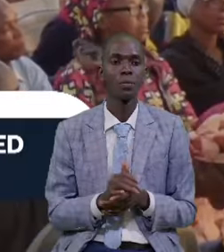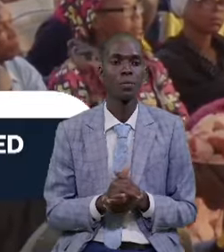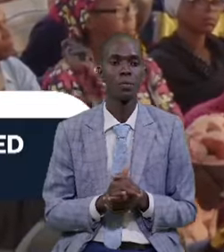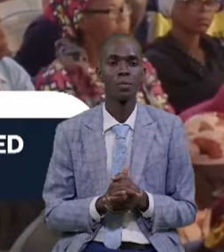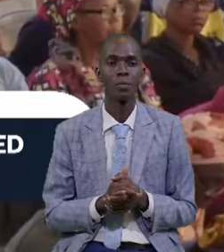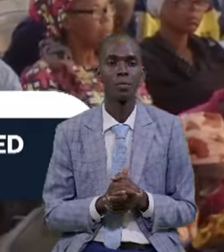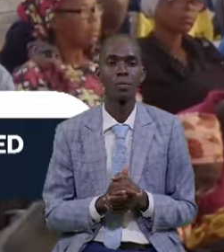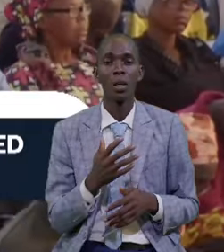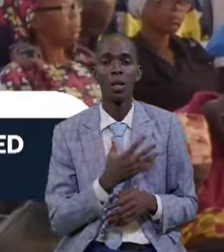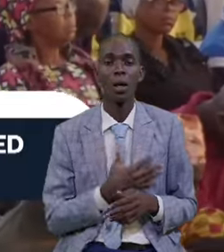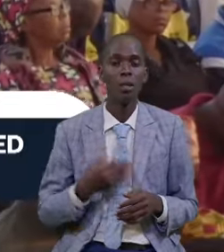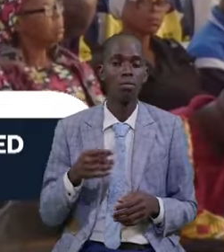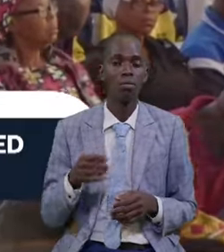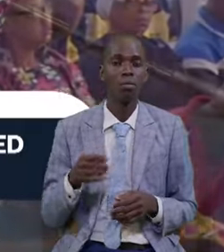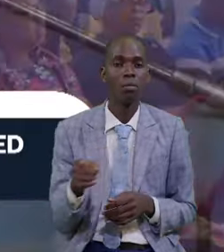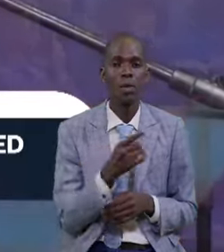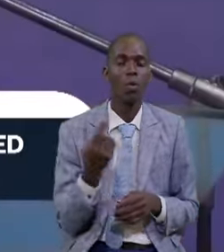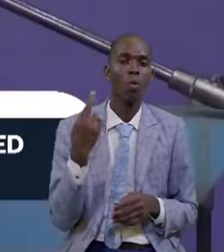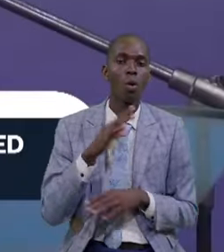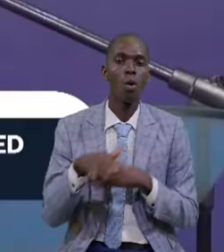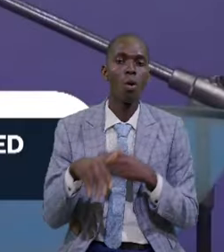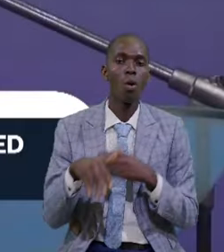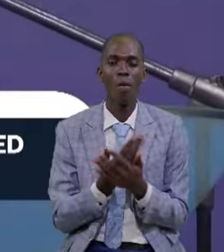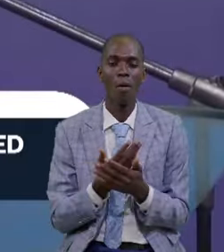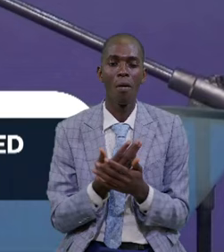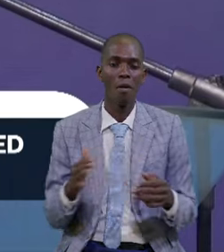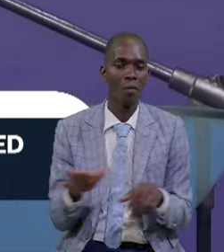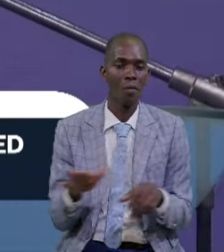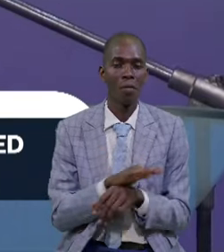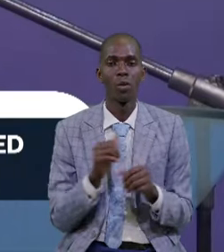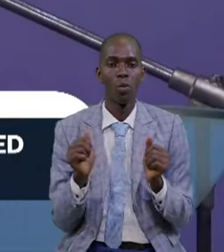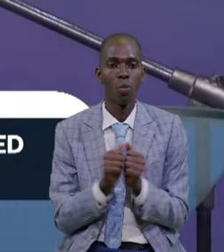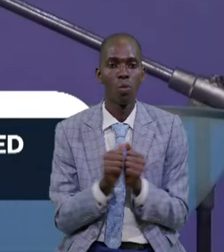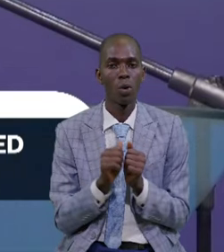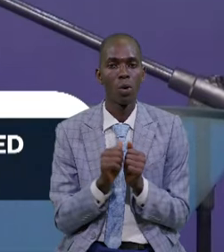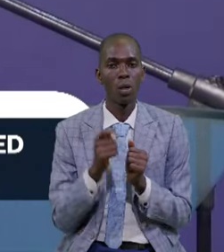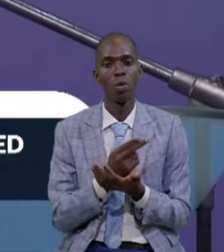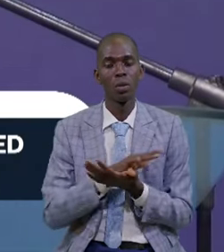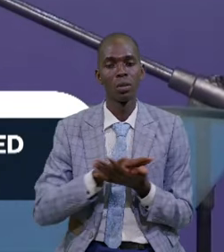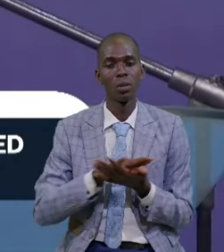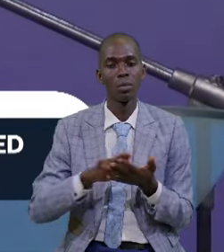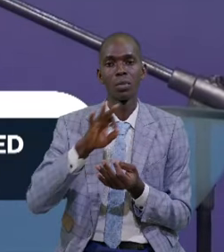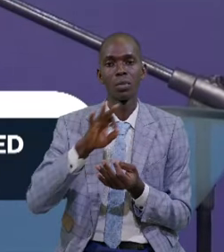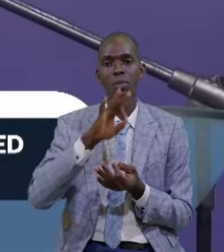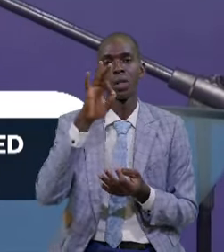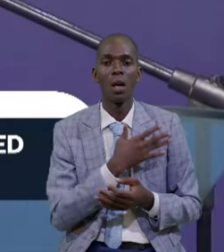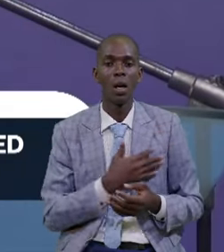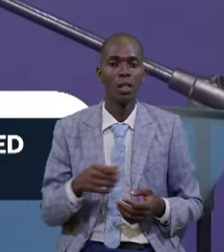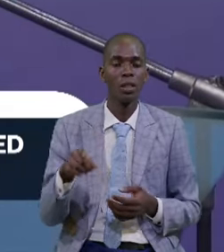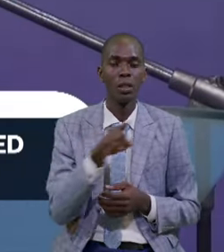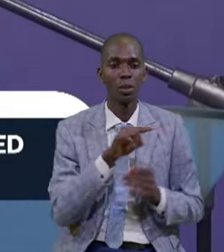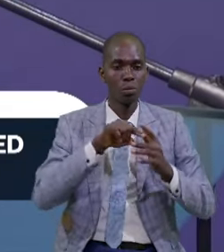and they were all filled with the Holy Ghost, and they spake